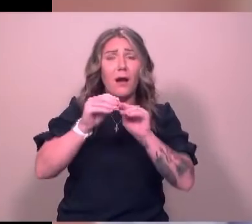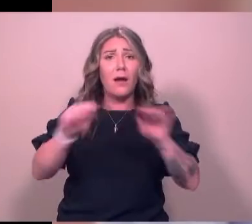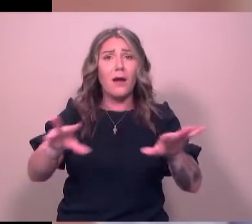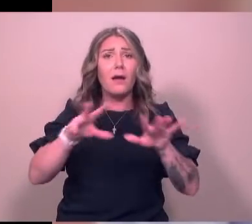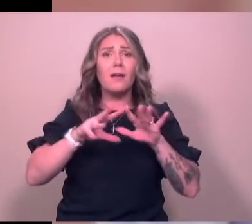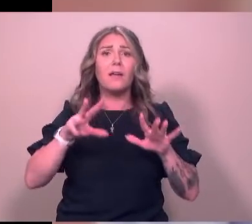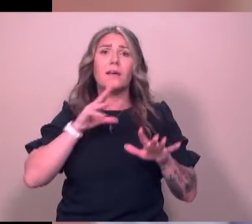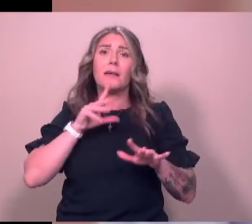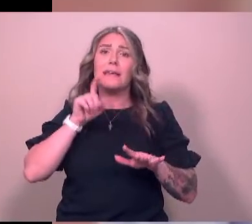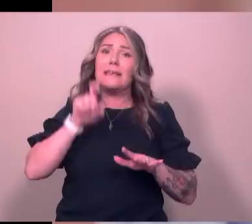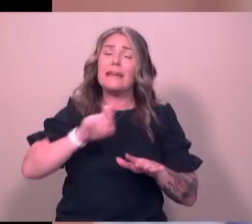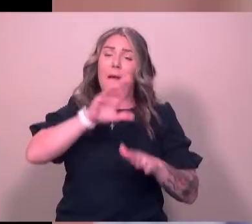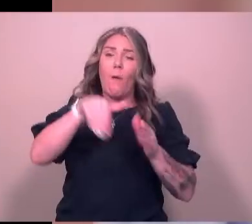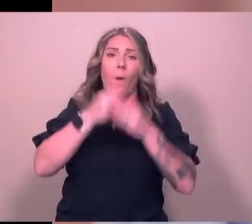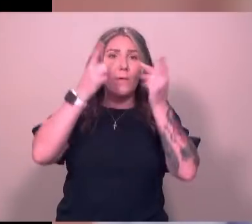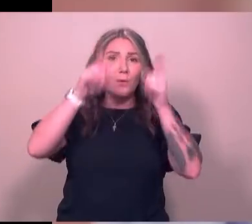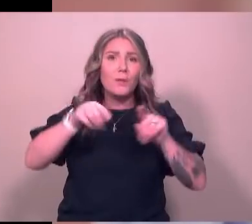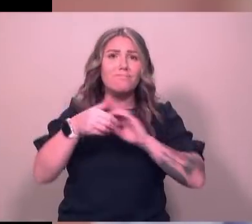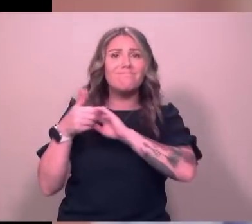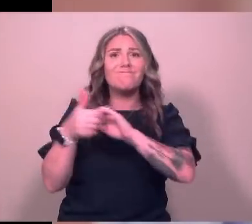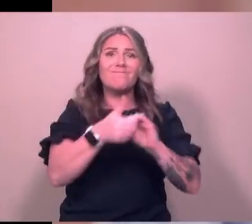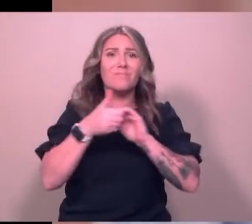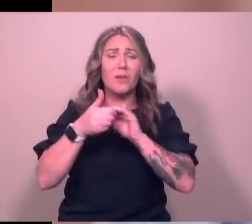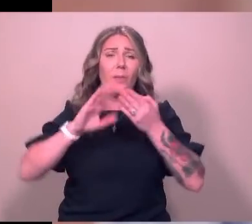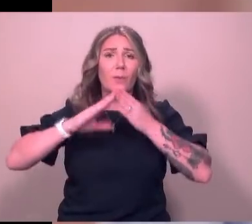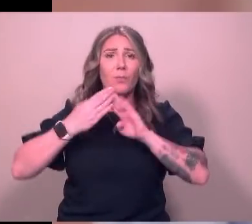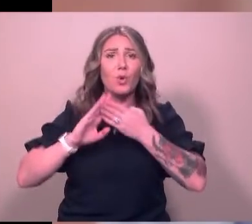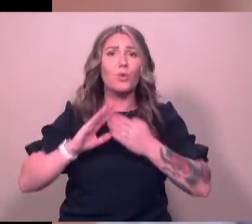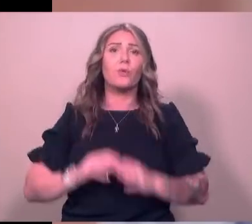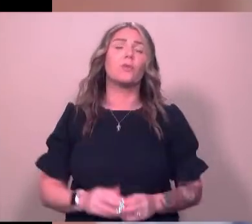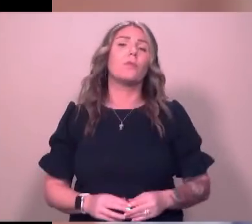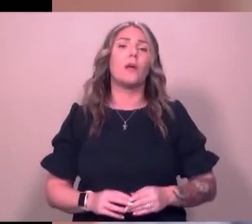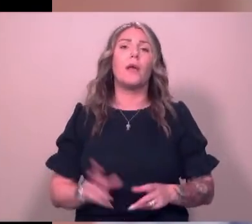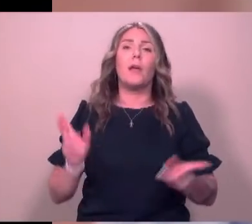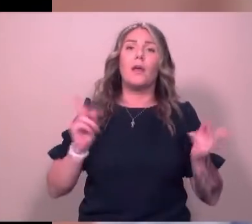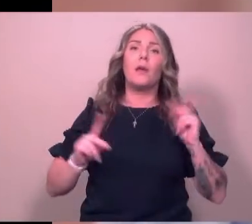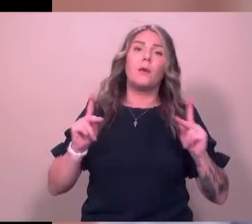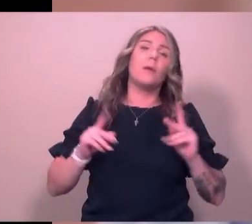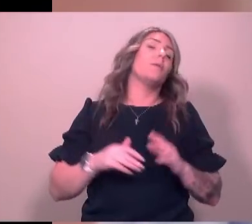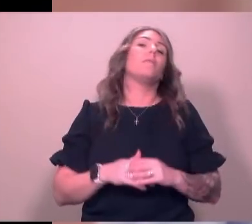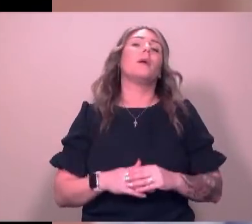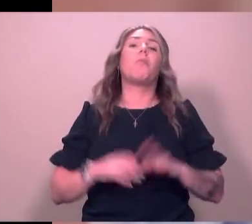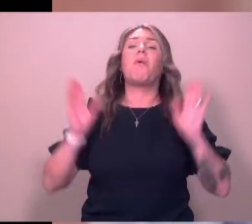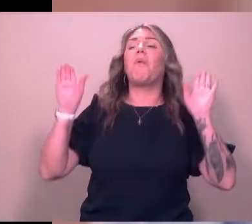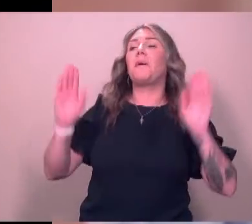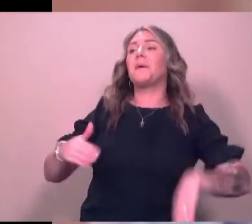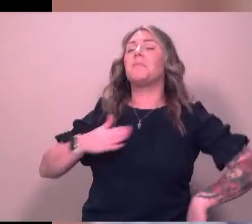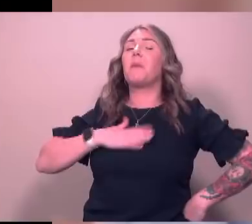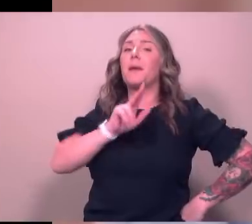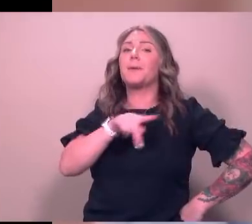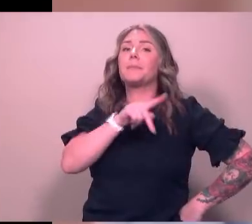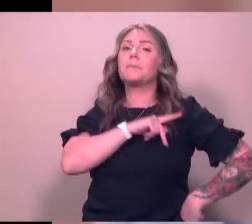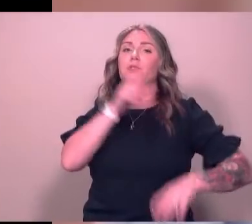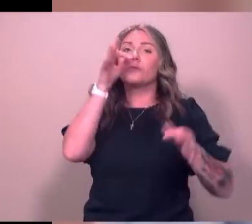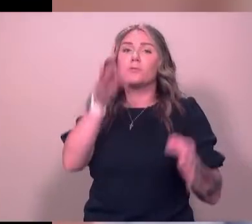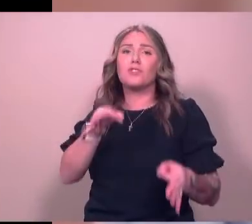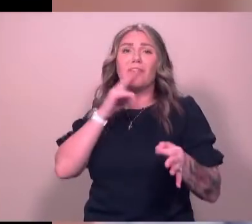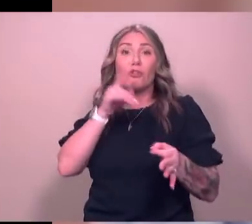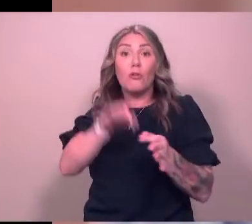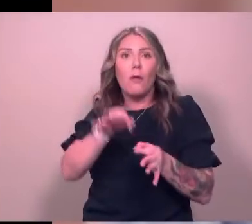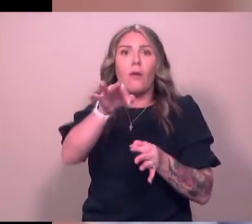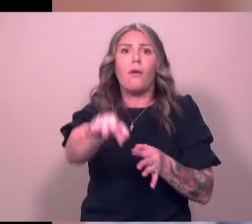of everyone in the community. People that have waved the flag of personal choice are extending this